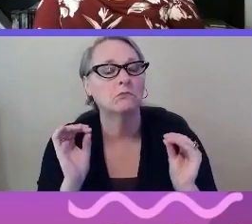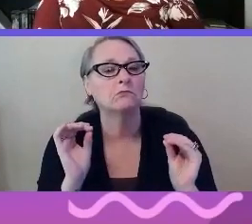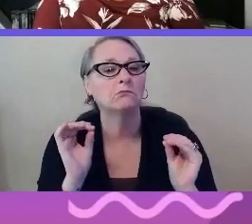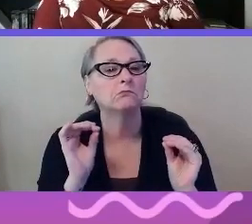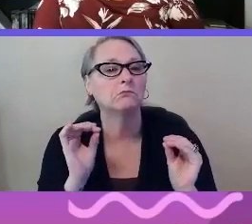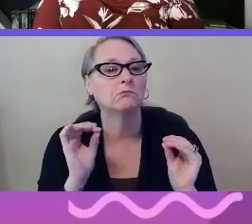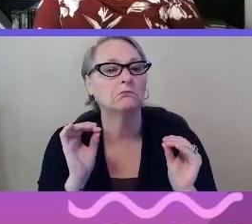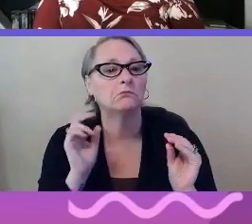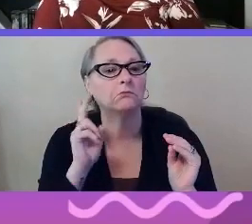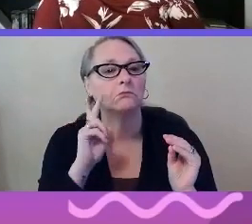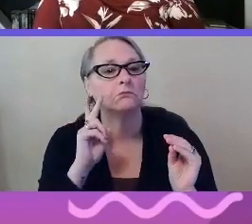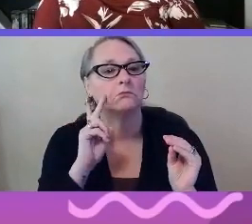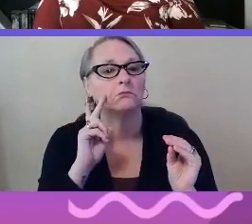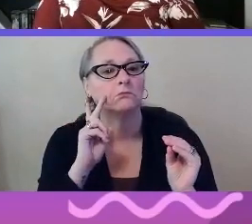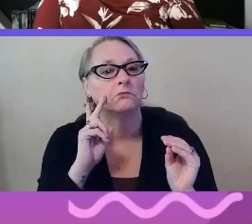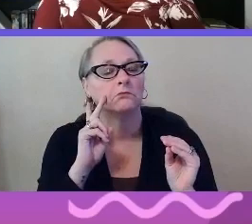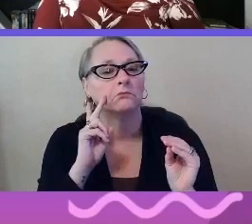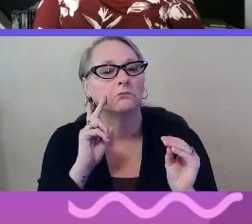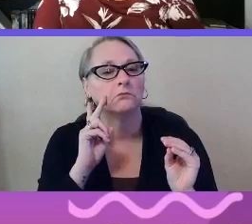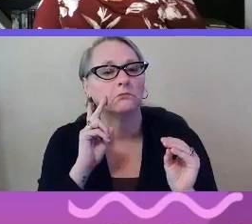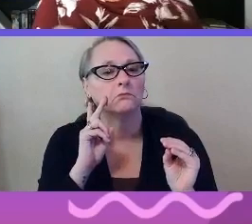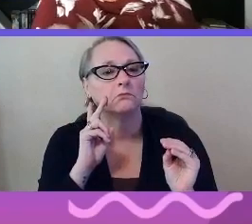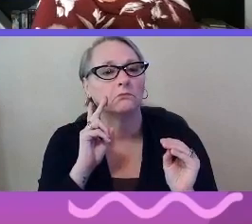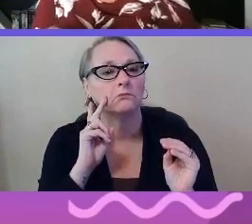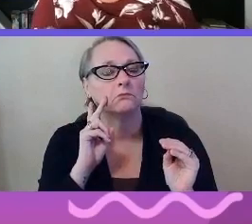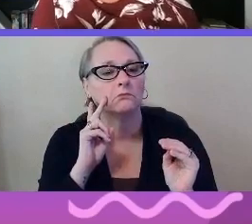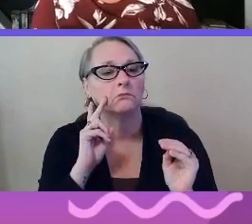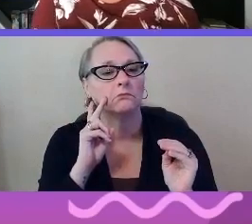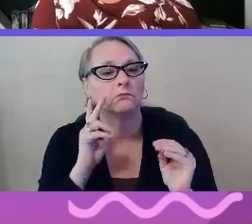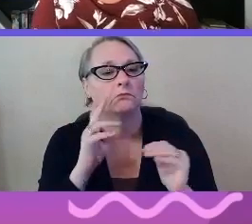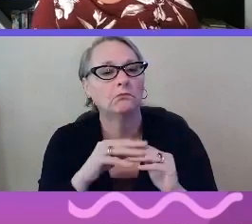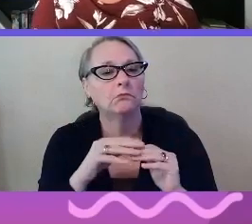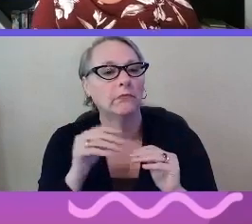more seconds just to see if anything else